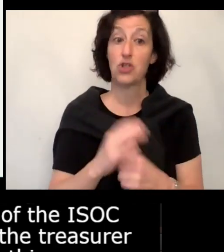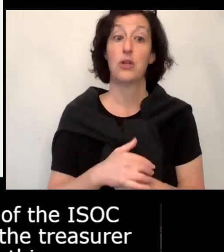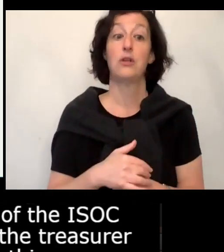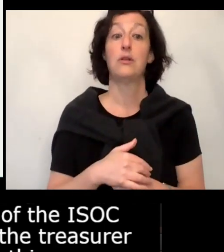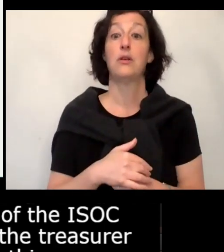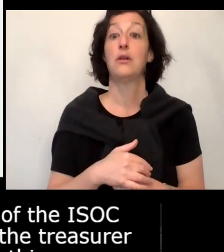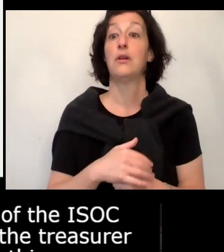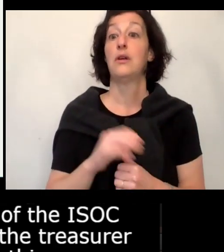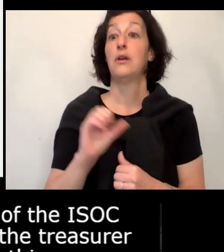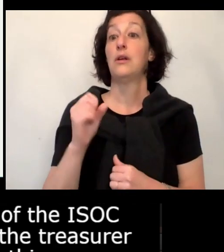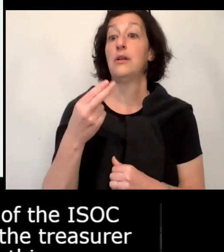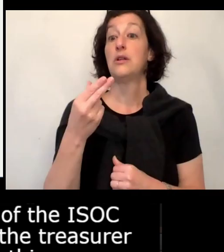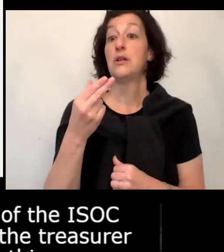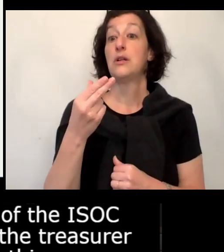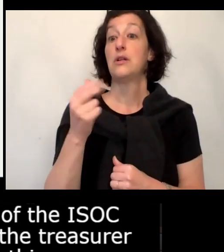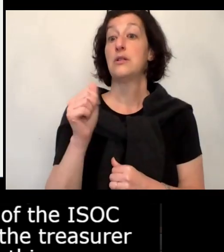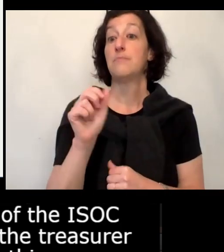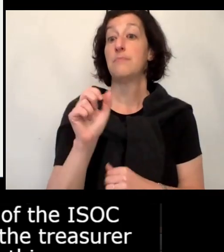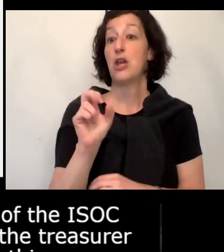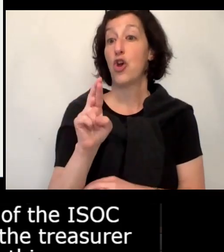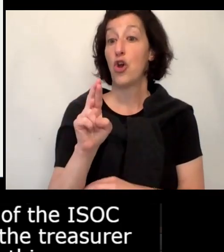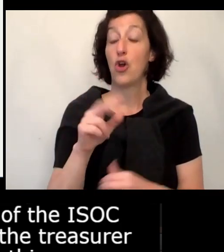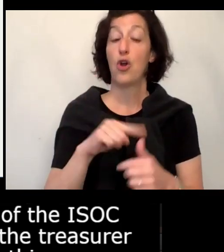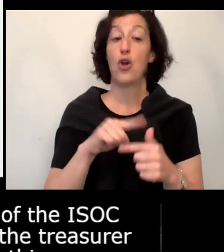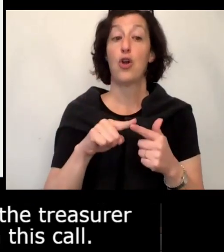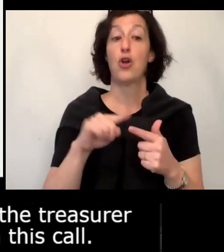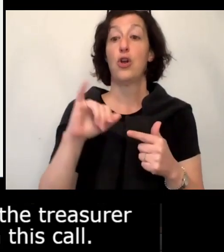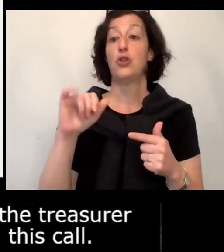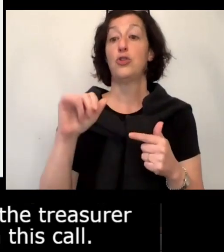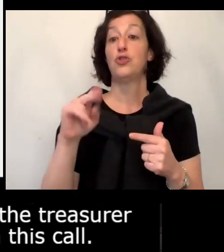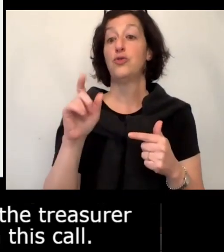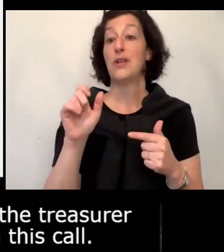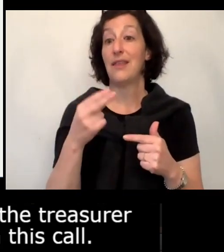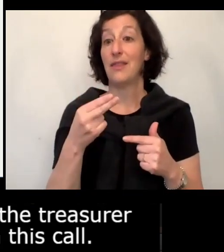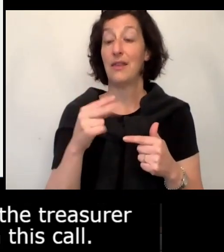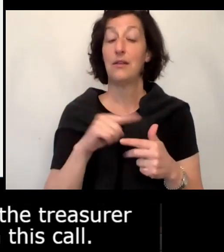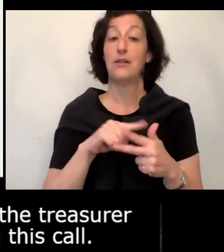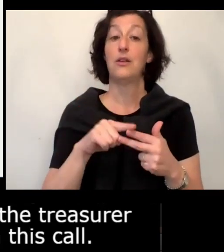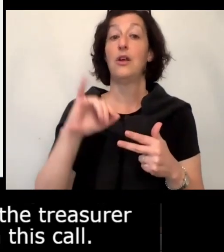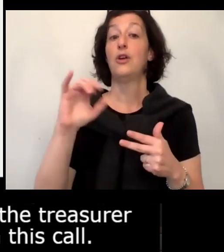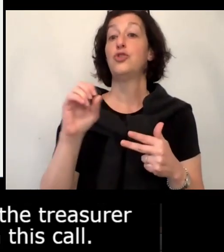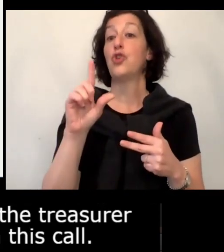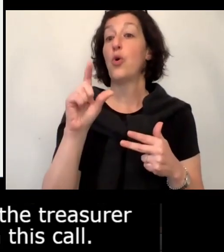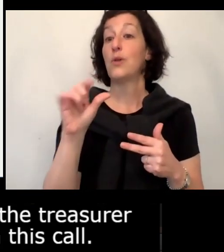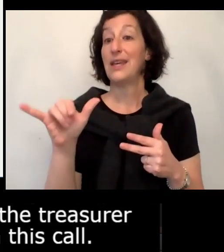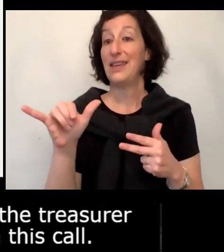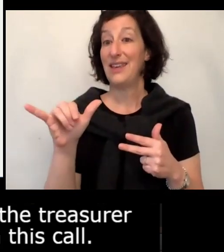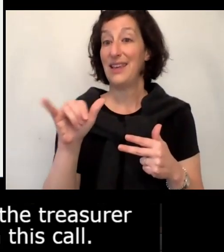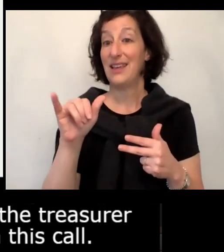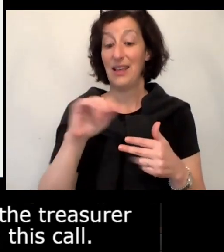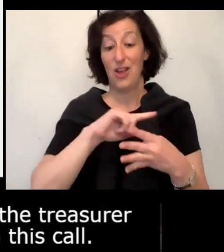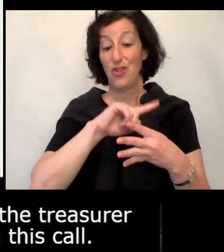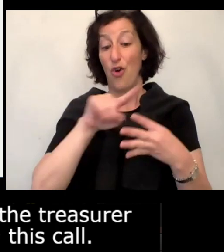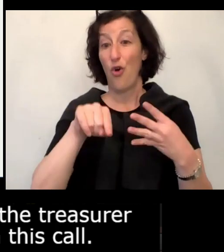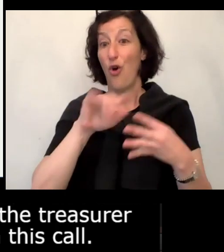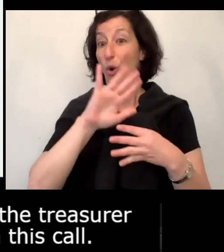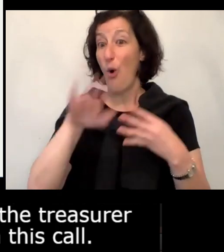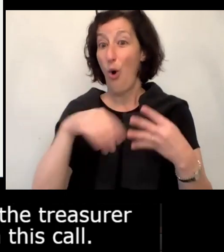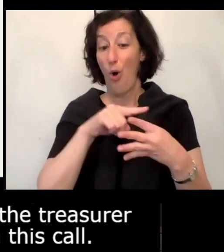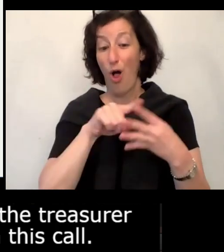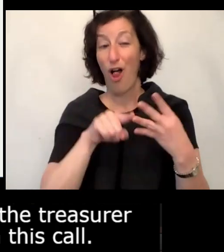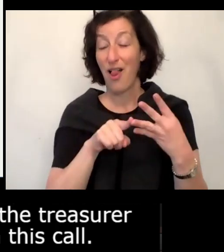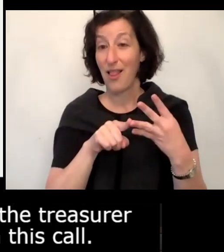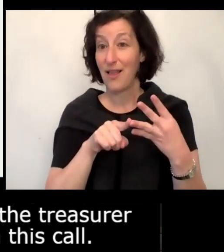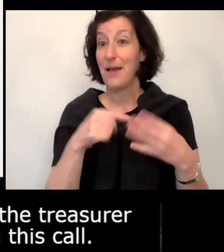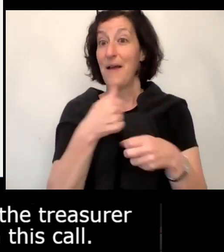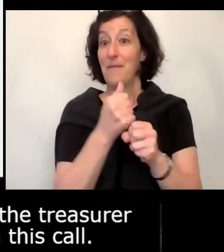Shabir and Judith and Jolie, all of whom have made this